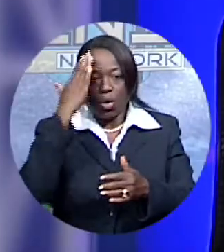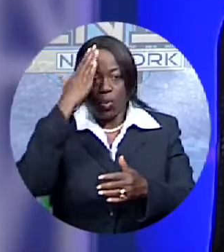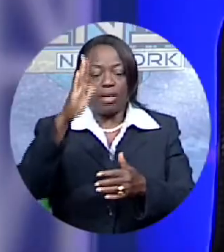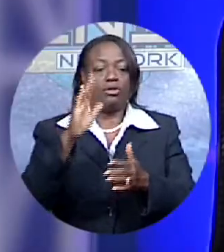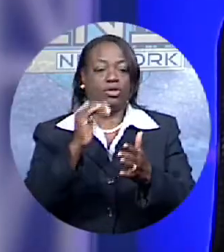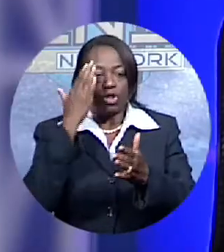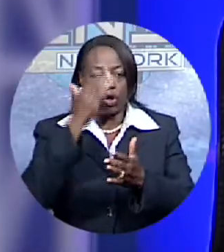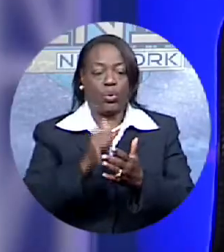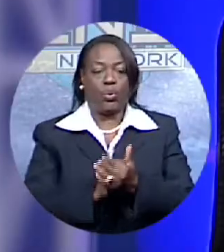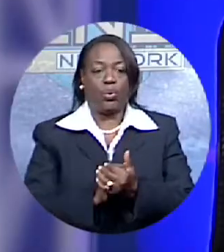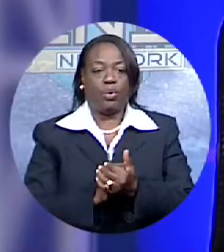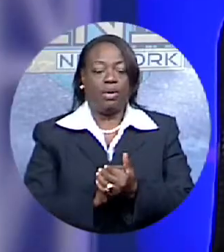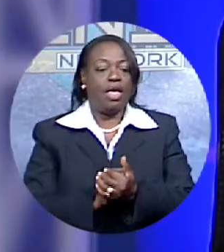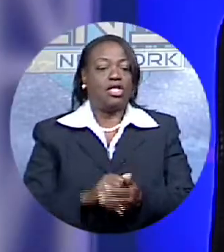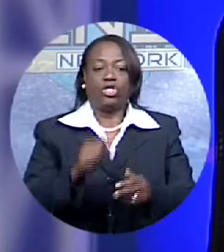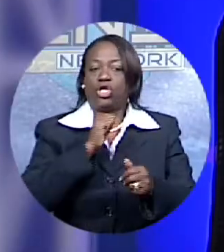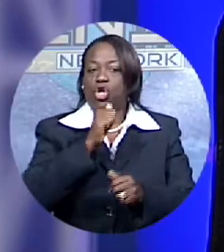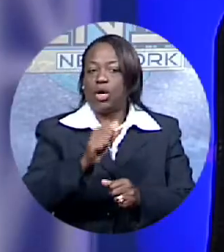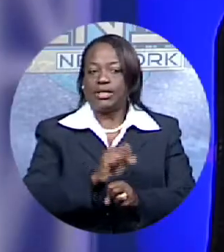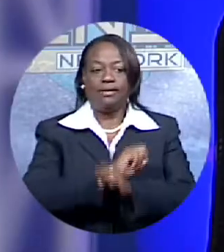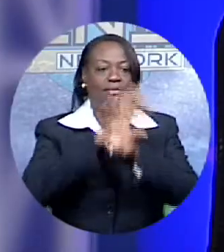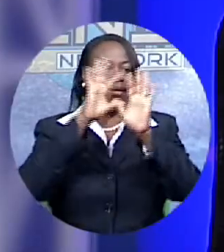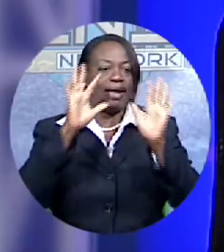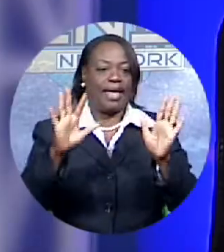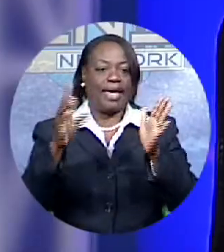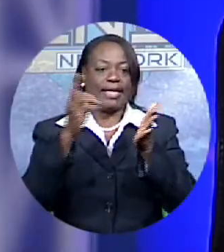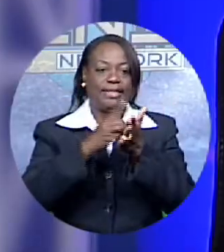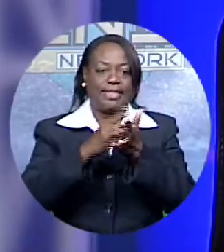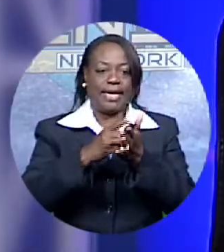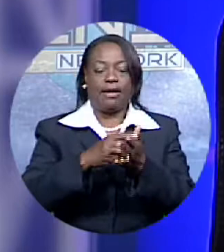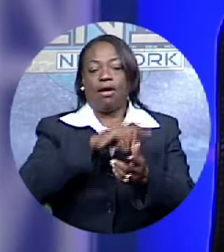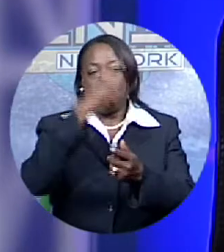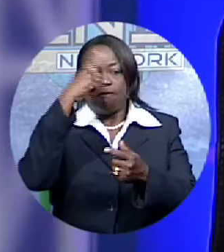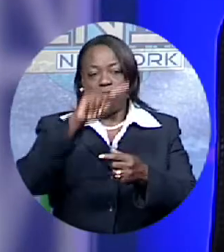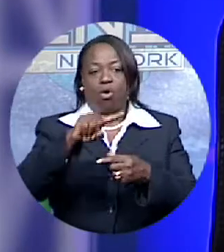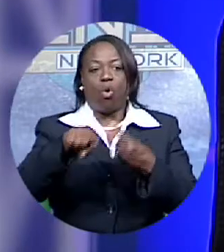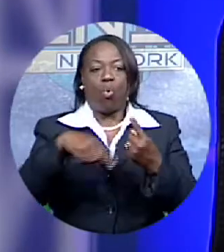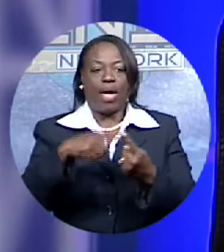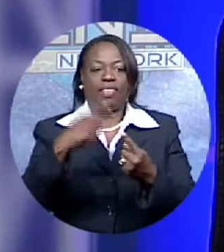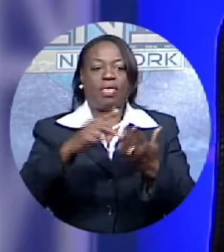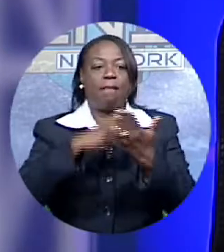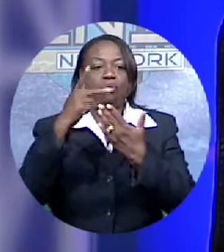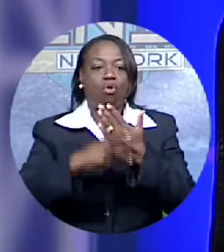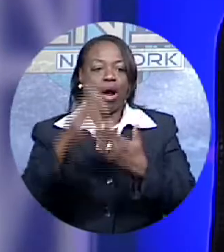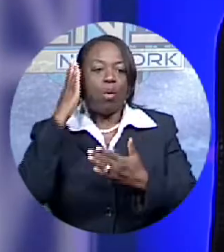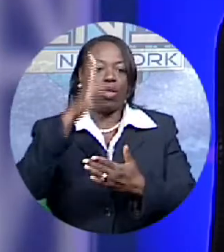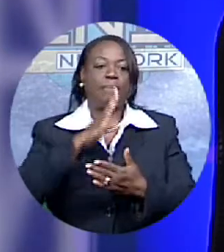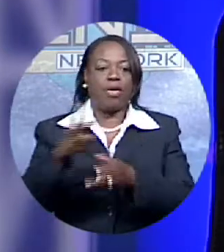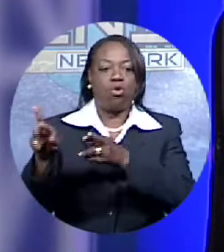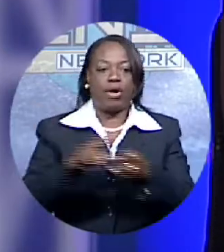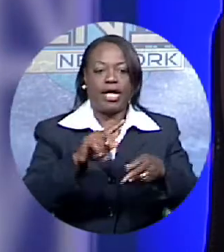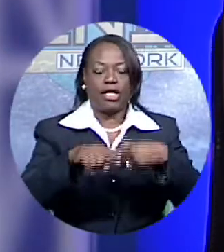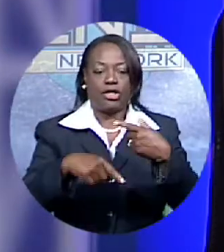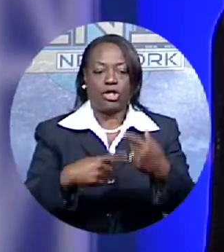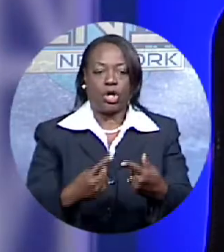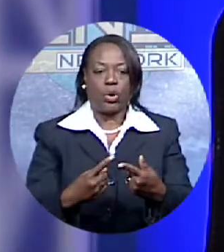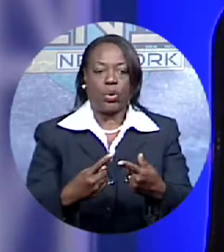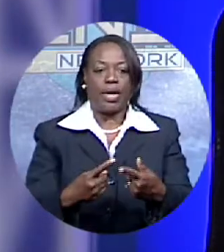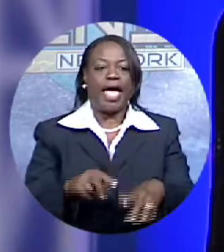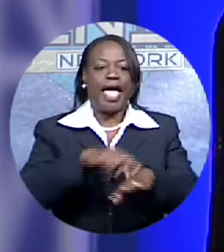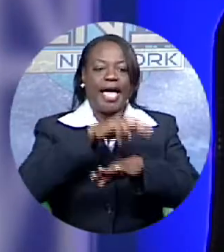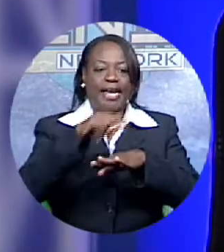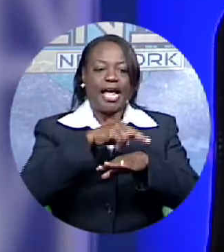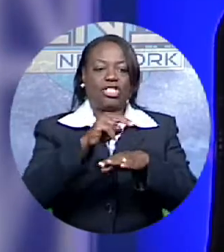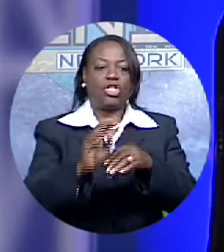Now, there is no clear date for when those technical issues will be resolved or when the program will be ready to go. National Security Minister Dr. Bernard